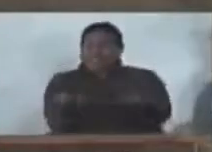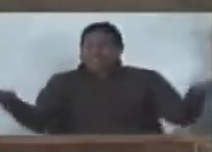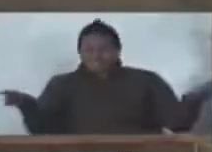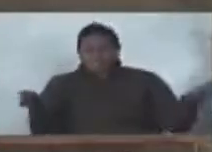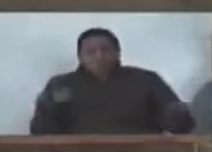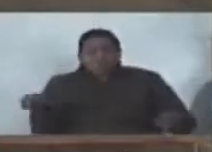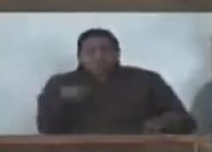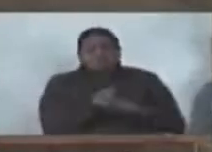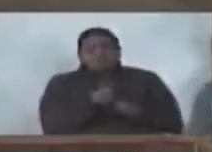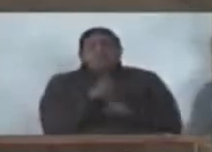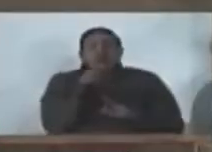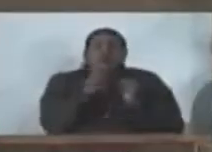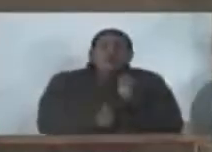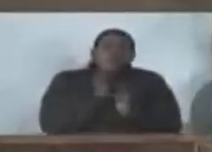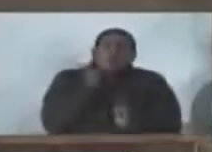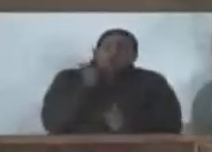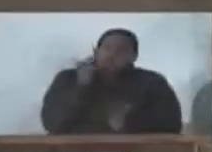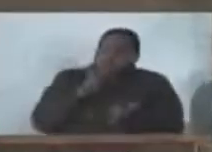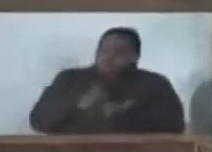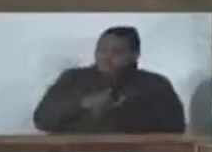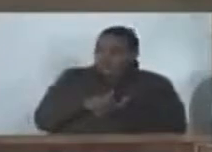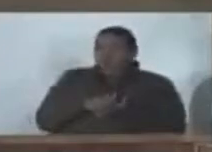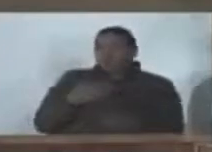who are the most vulnerable among us,